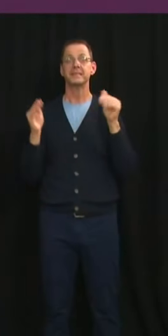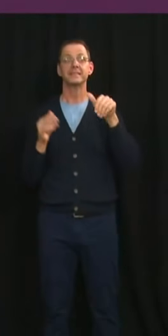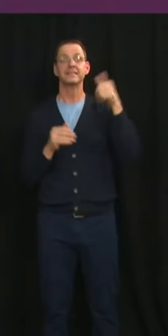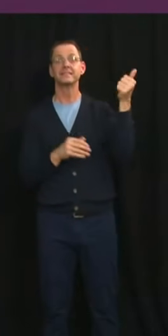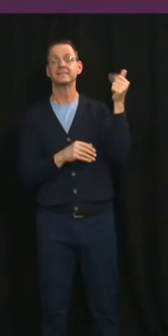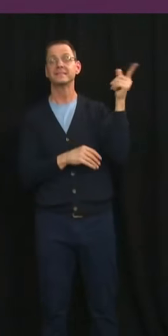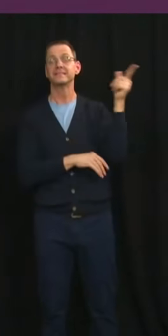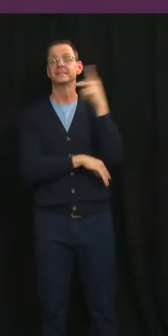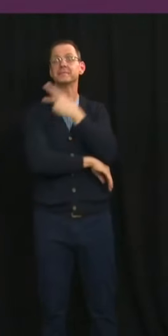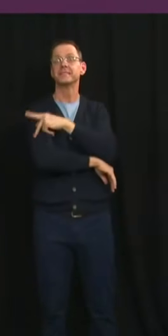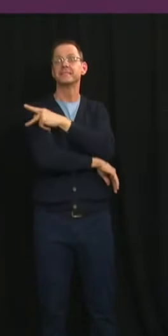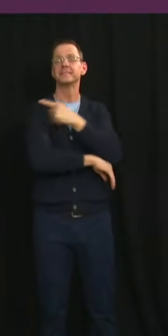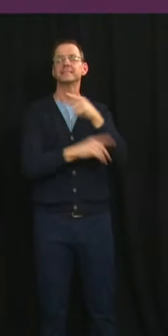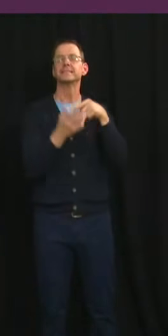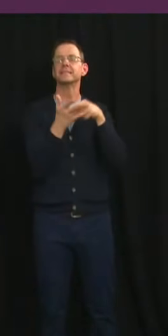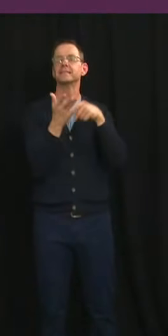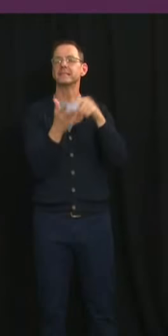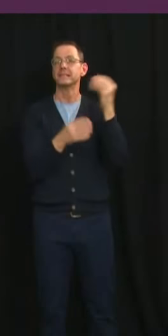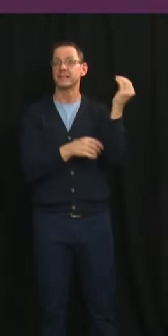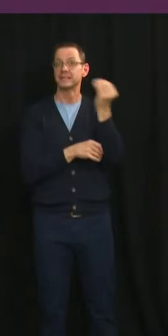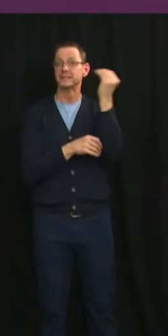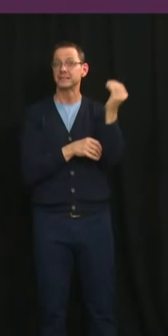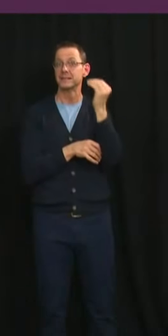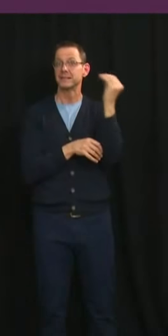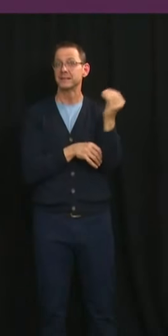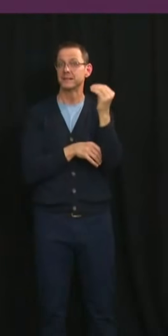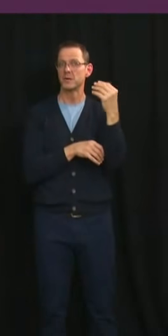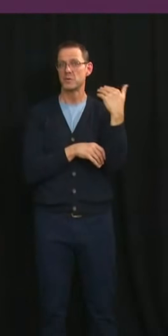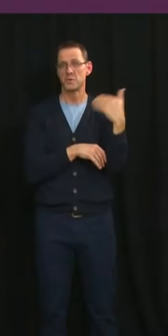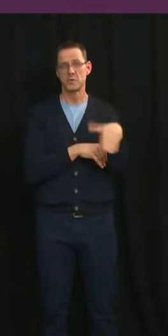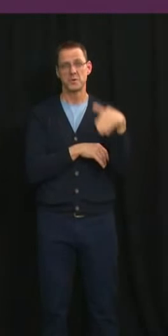whole range of factors to inform our policy.